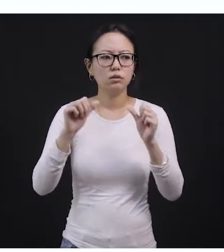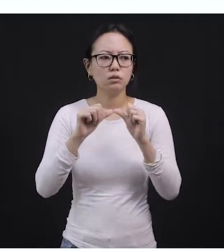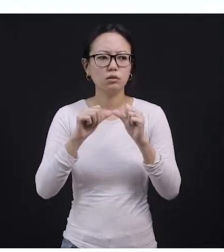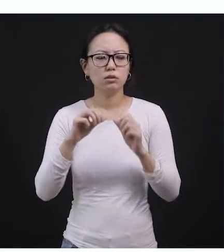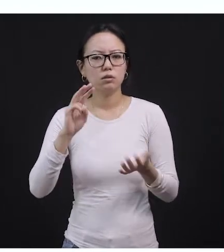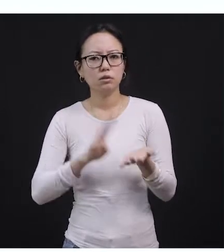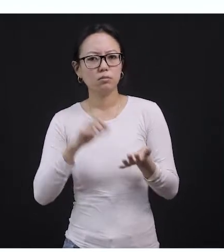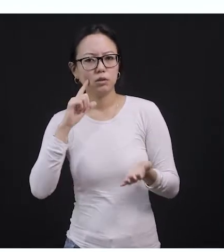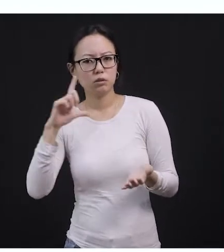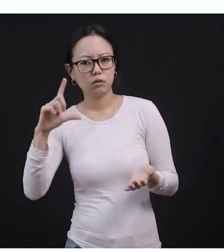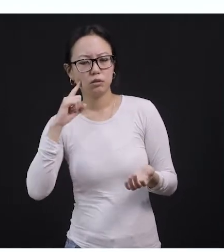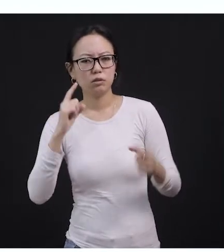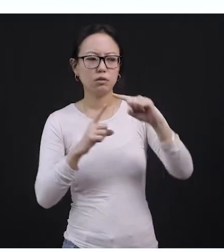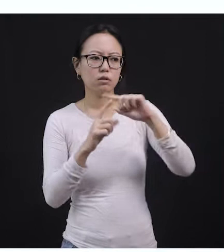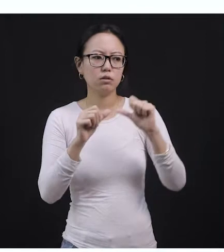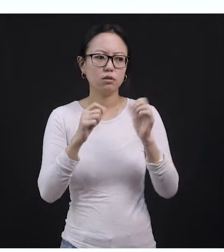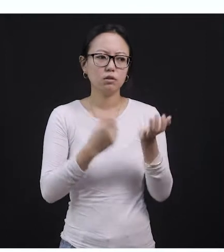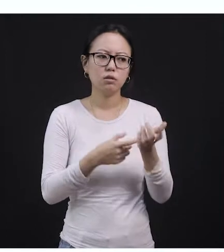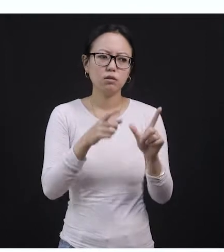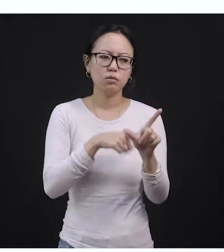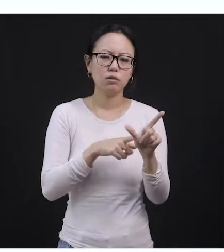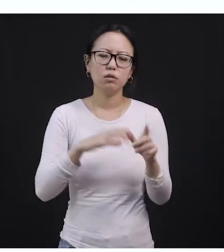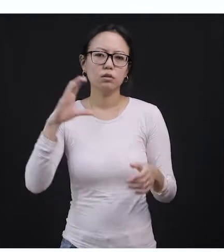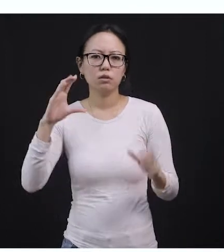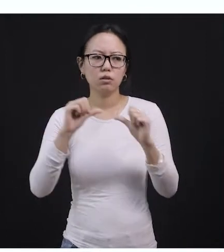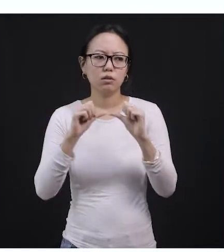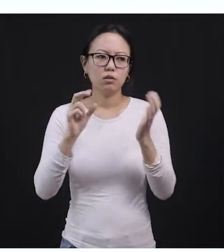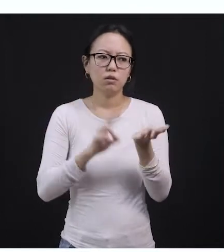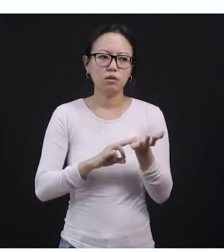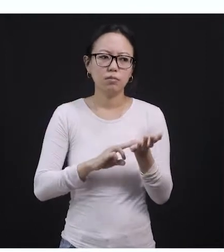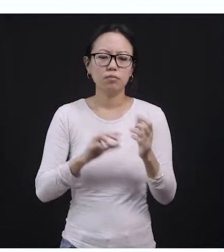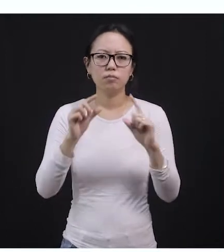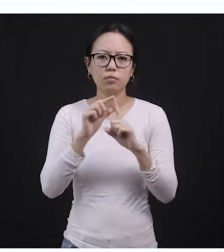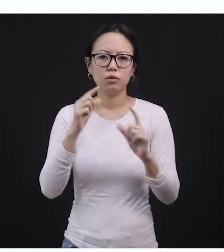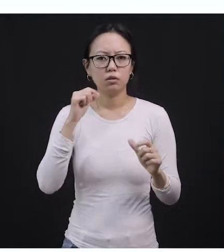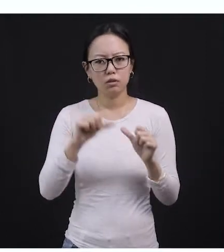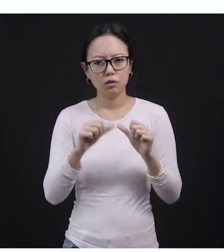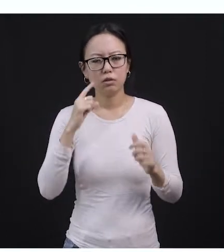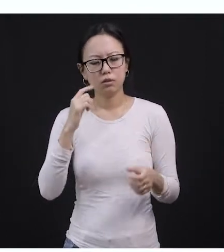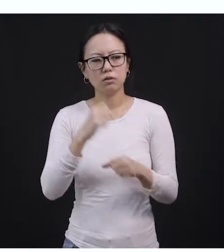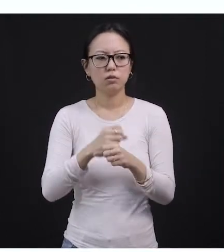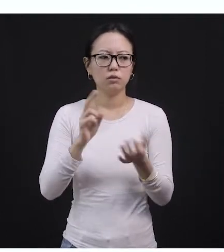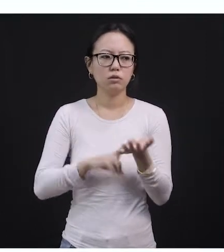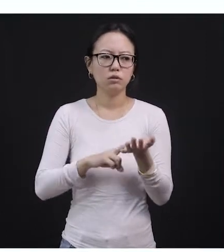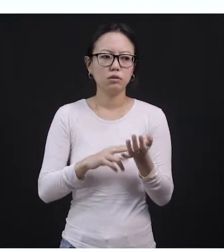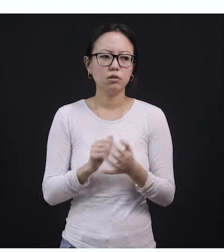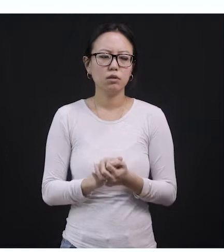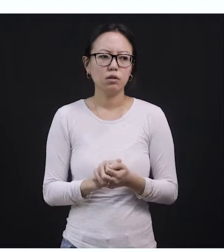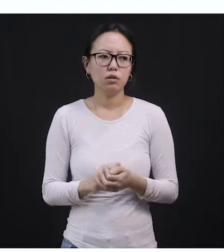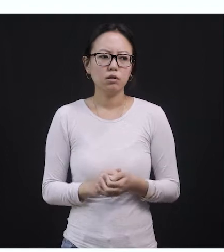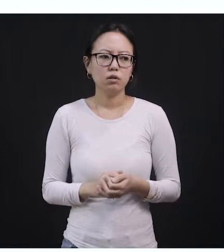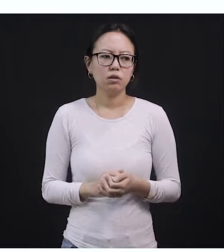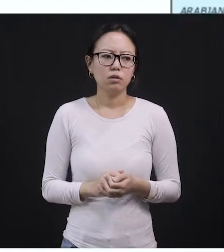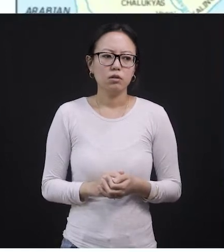Harsha's administration, society and life of people, Harsha's assemblies, and